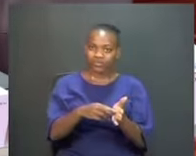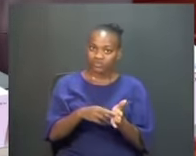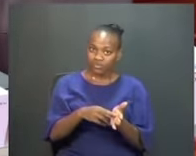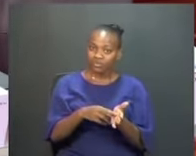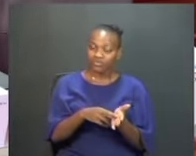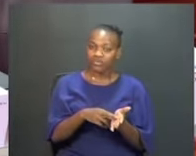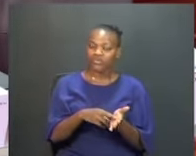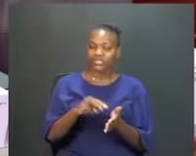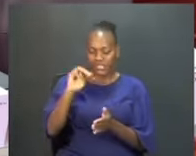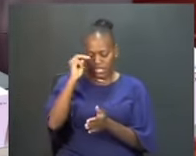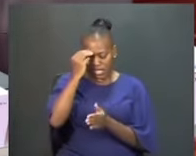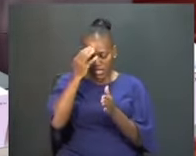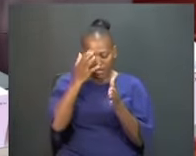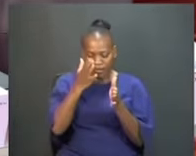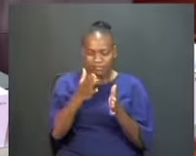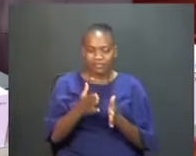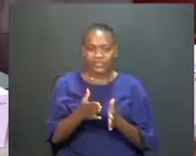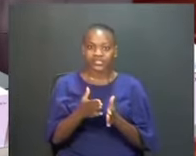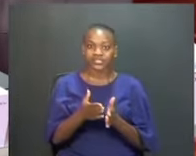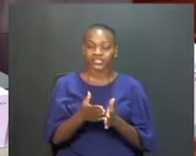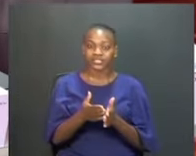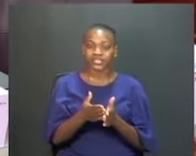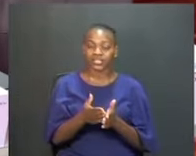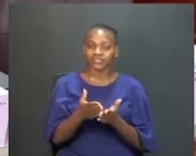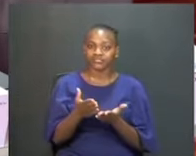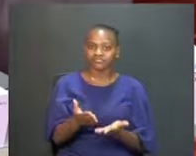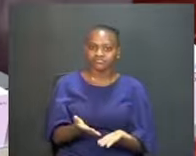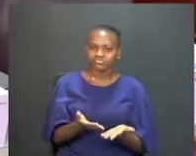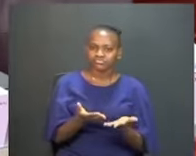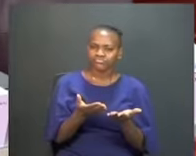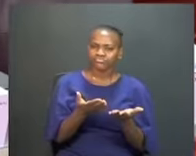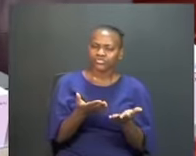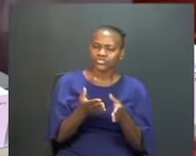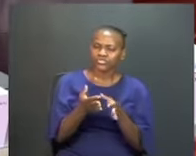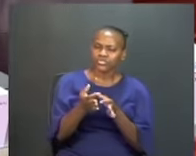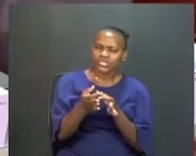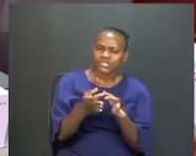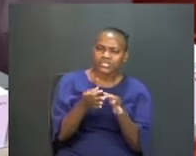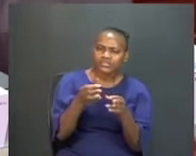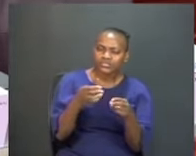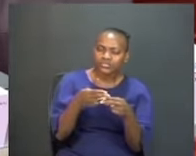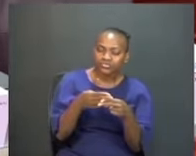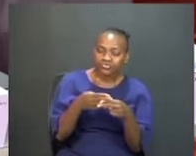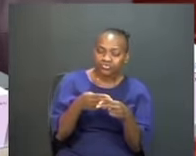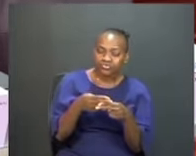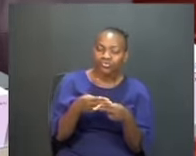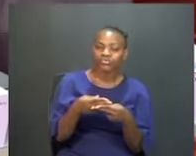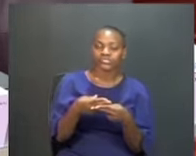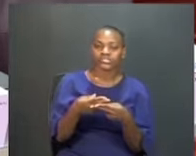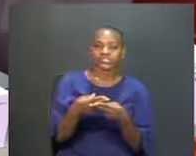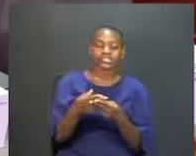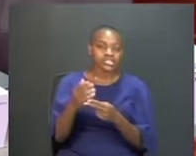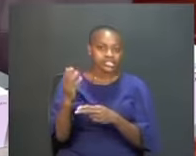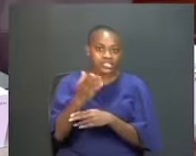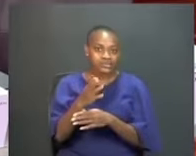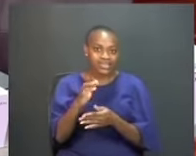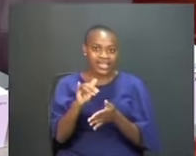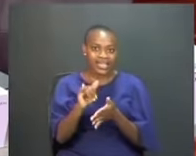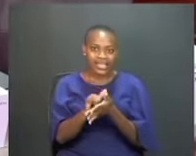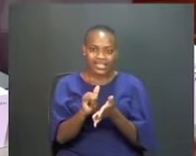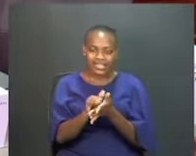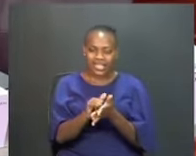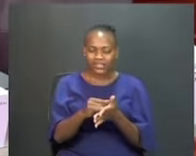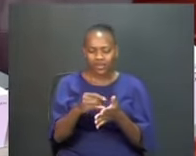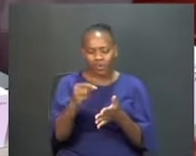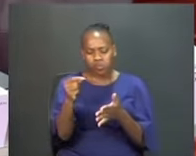the minister makes a short explanatory statement which would cover the key